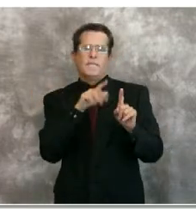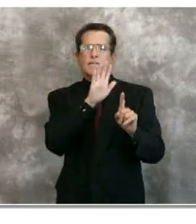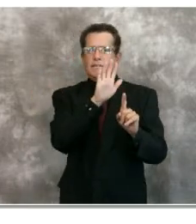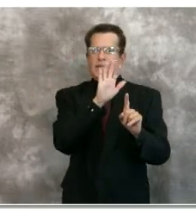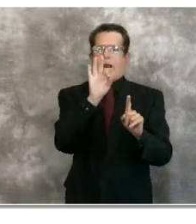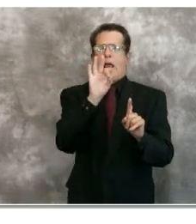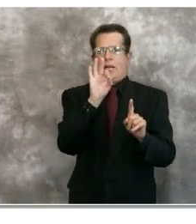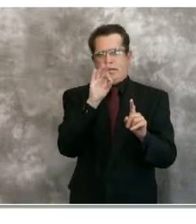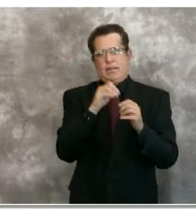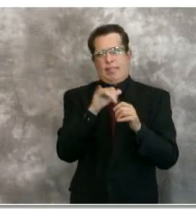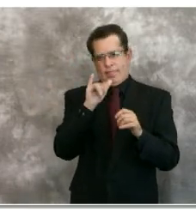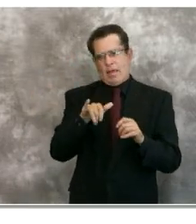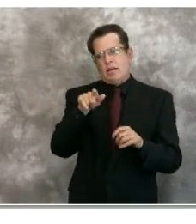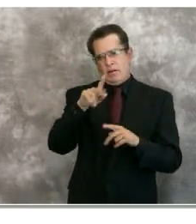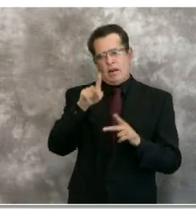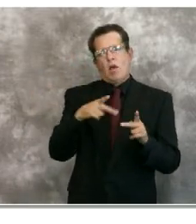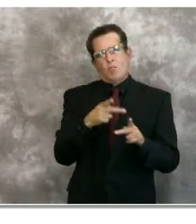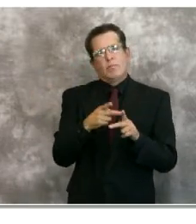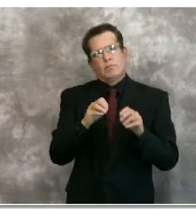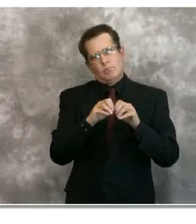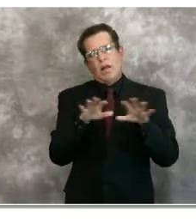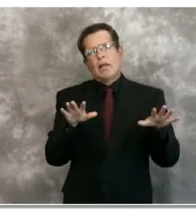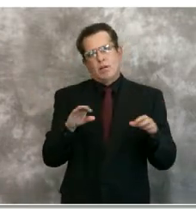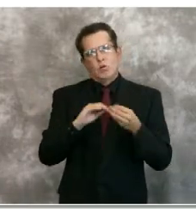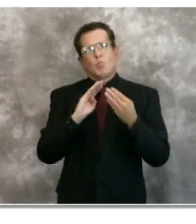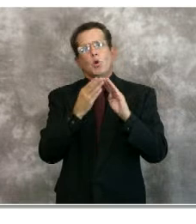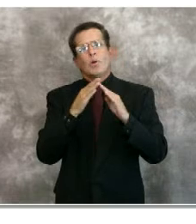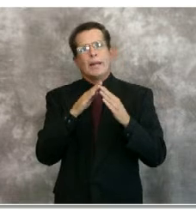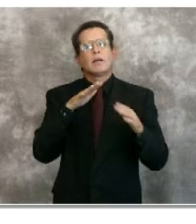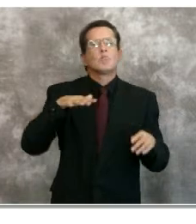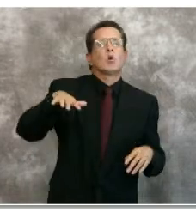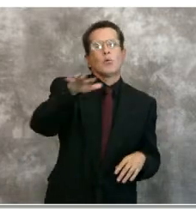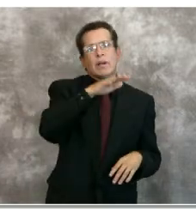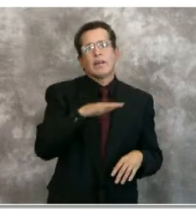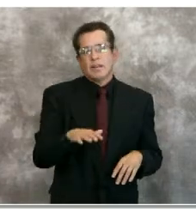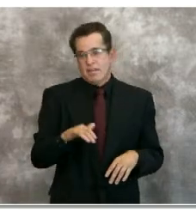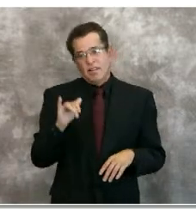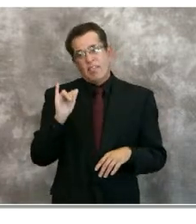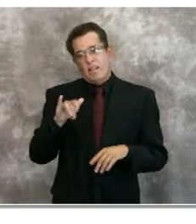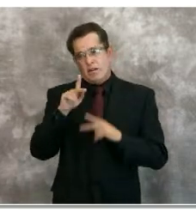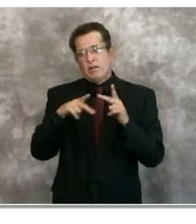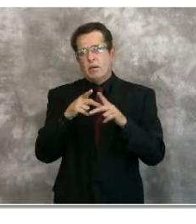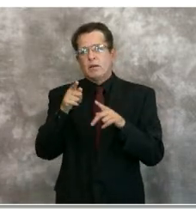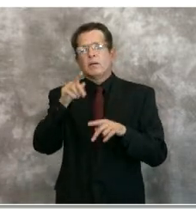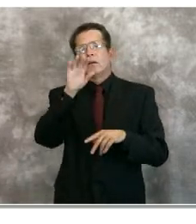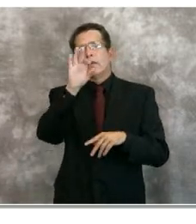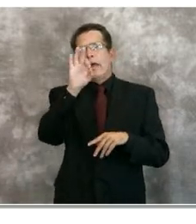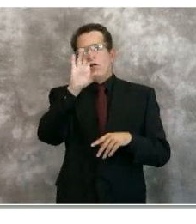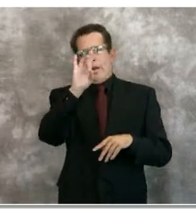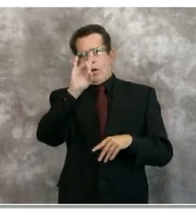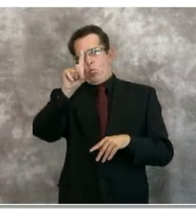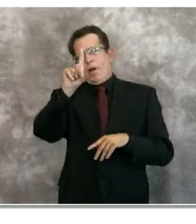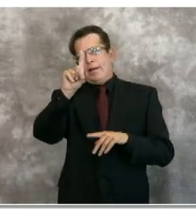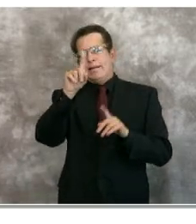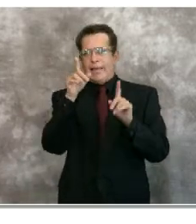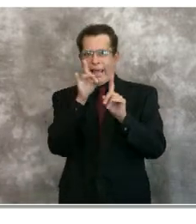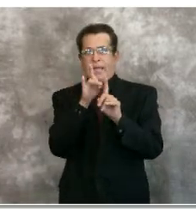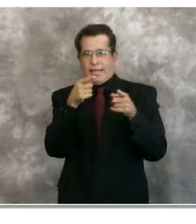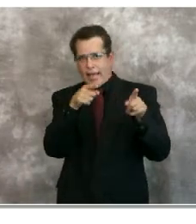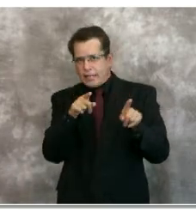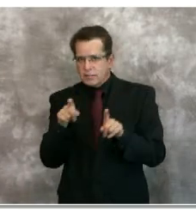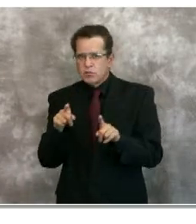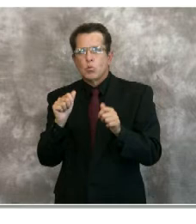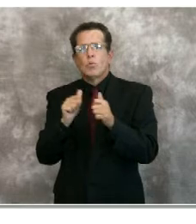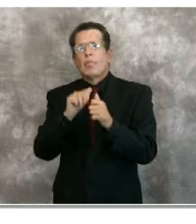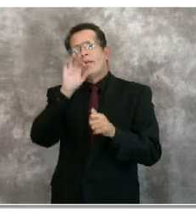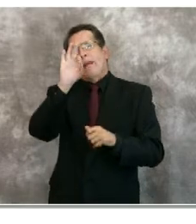this setting location. And these outbreaks include 981 cases with